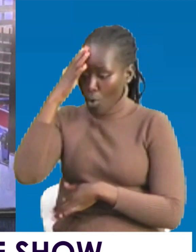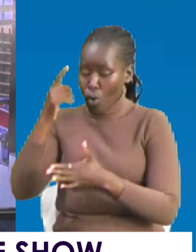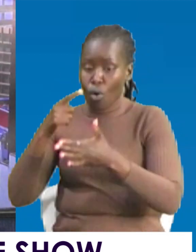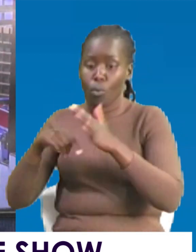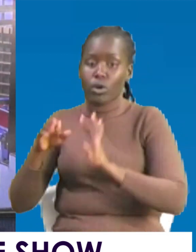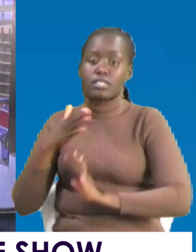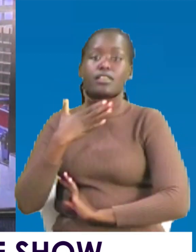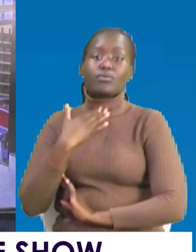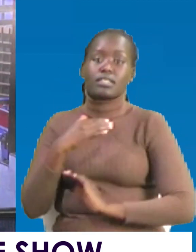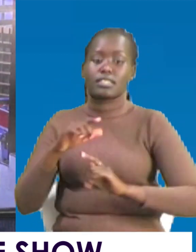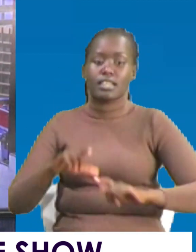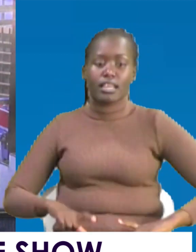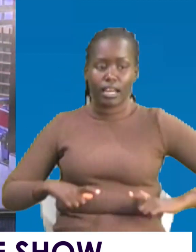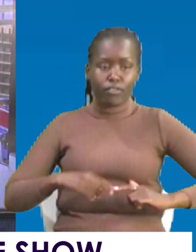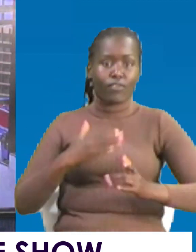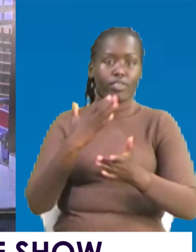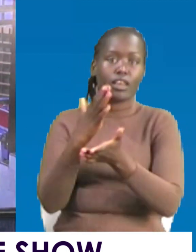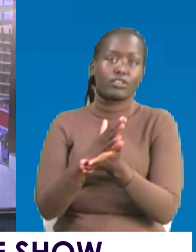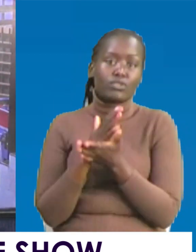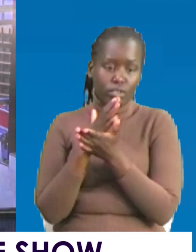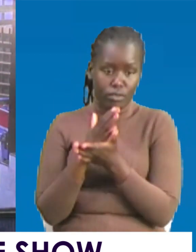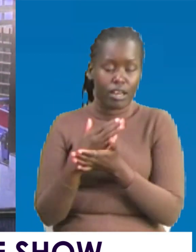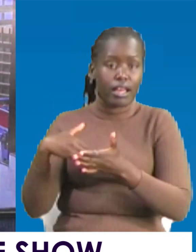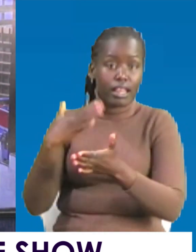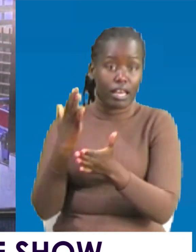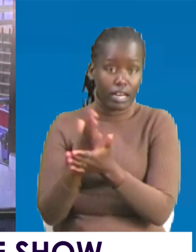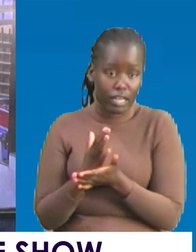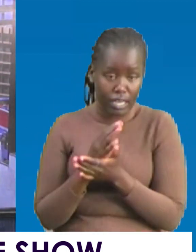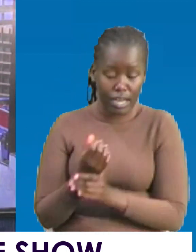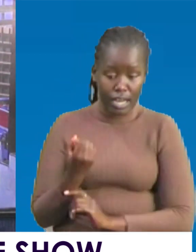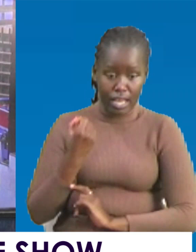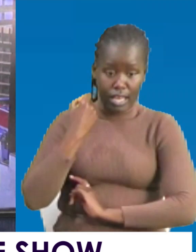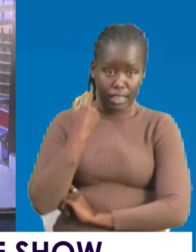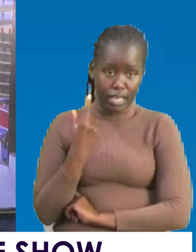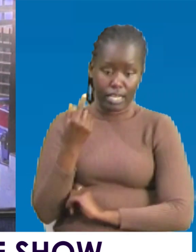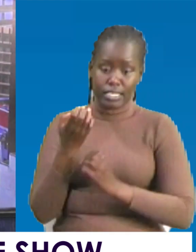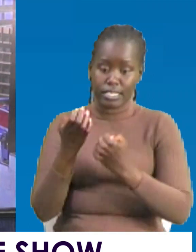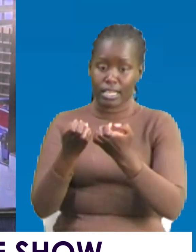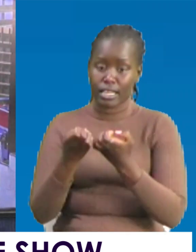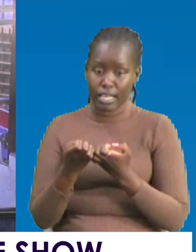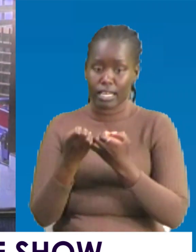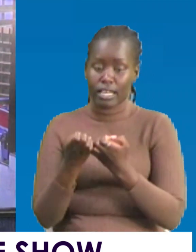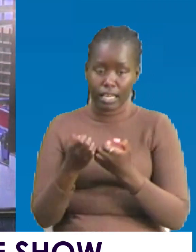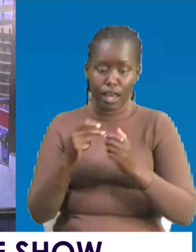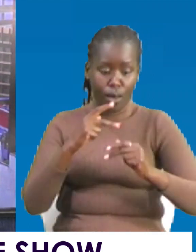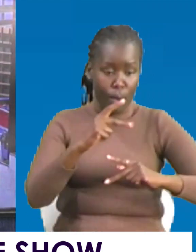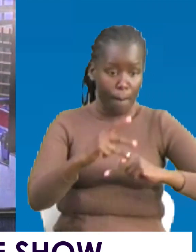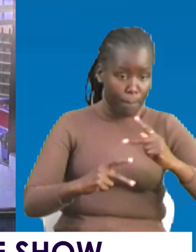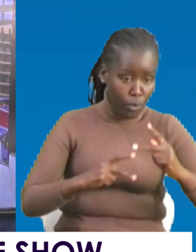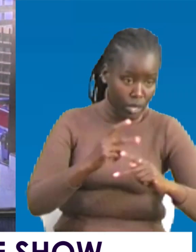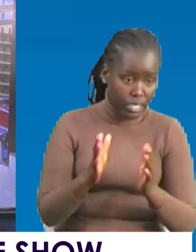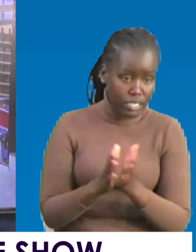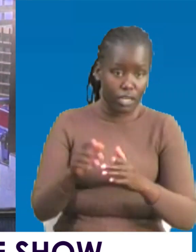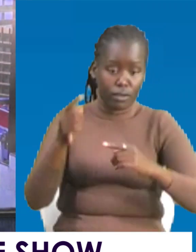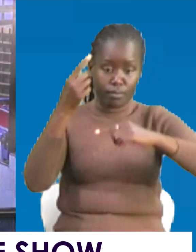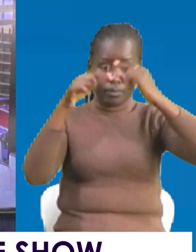in life. They are truthful. They are real. They understand that they need some kind of progress, some kind of